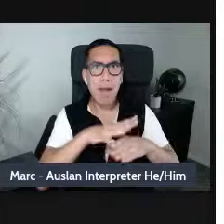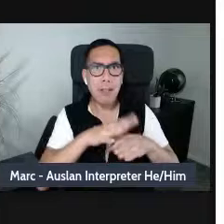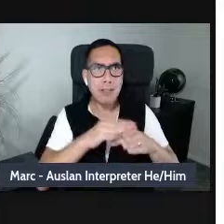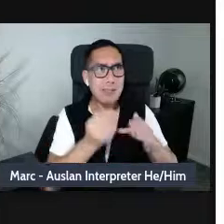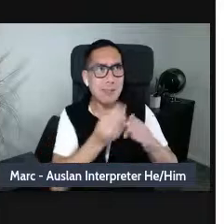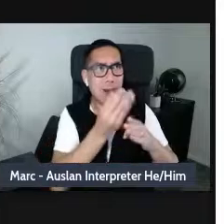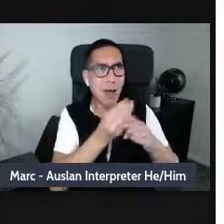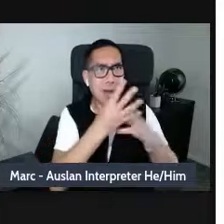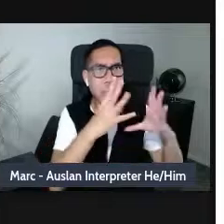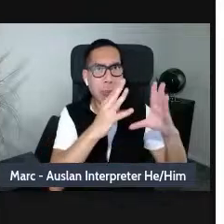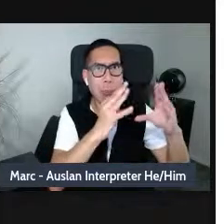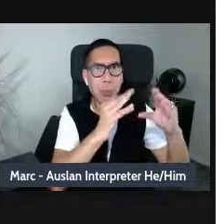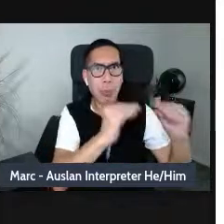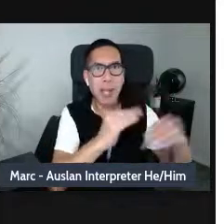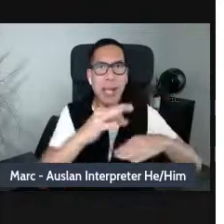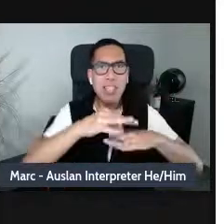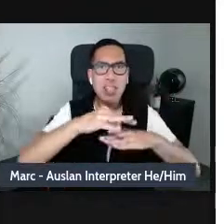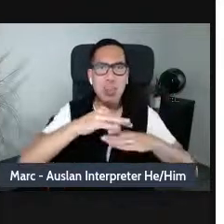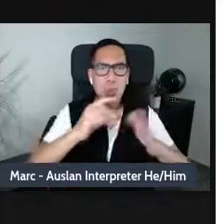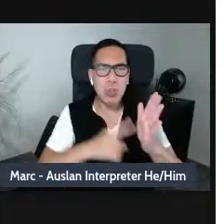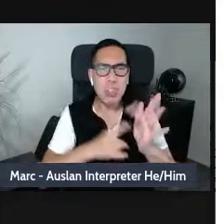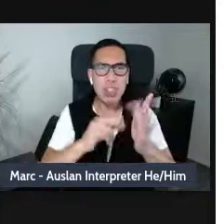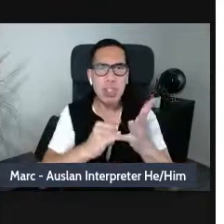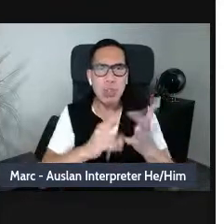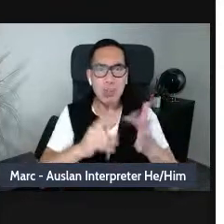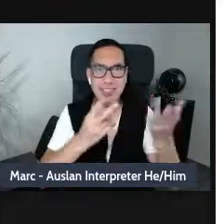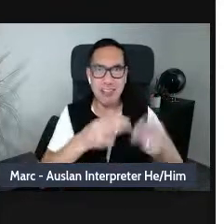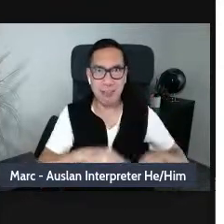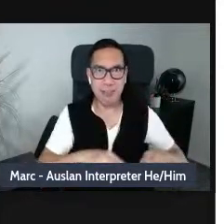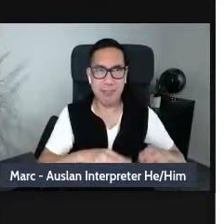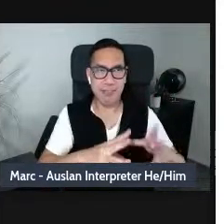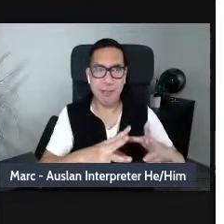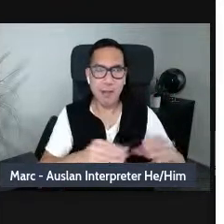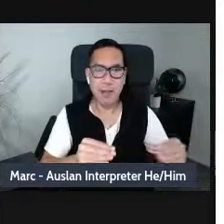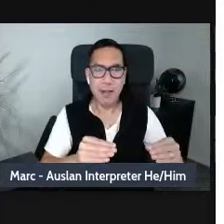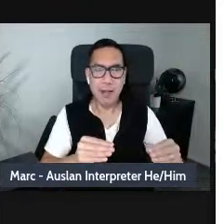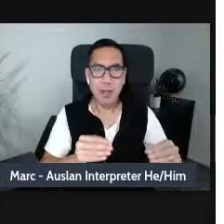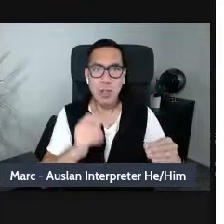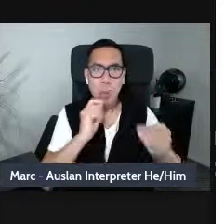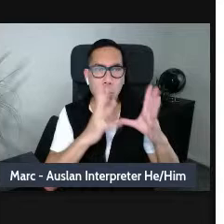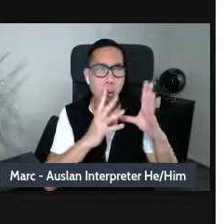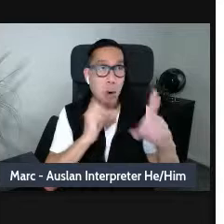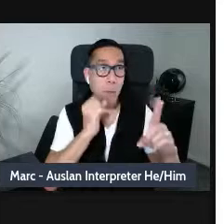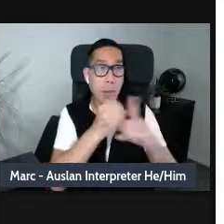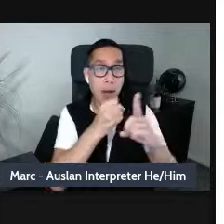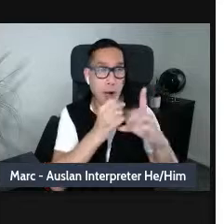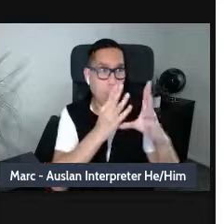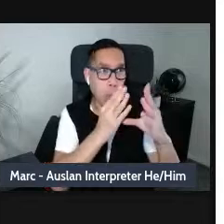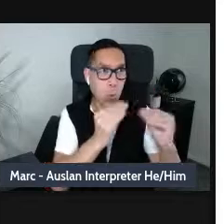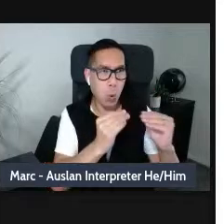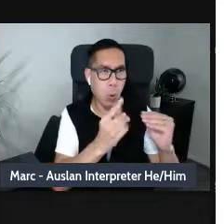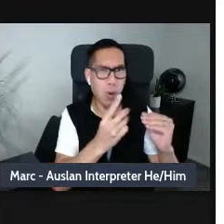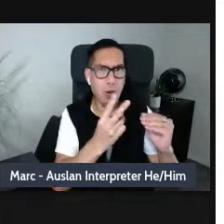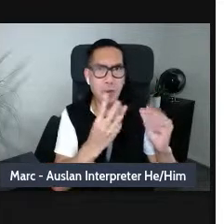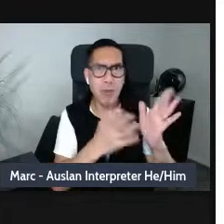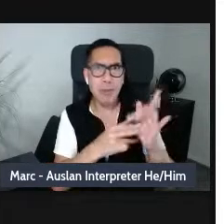that is most greatly affected dies within minutes, and this damage is